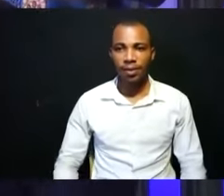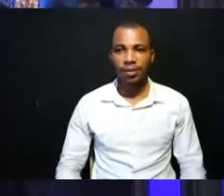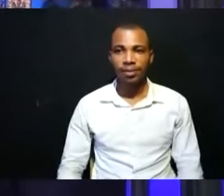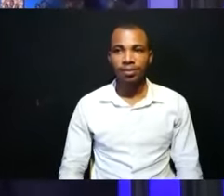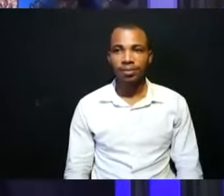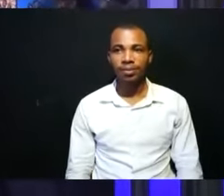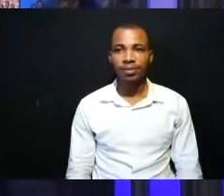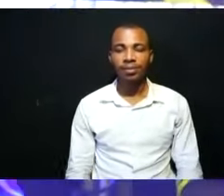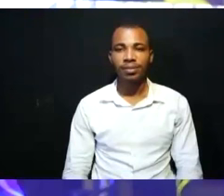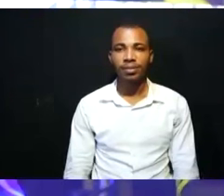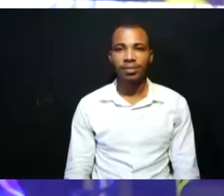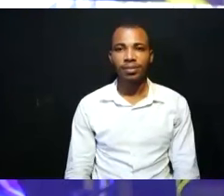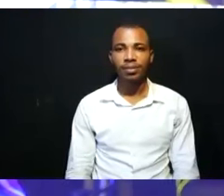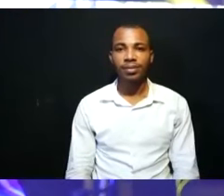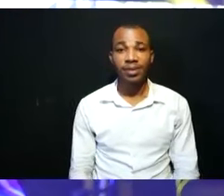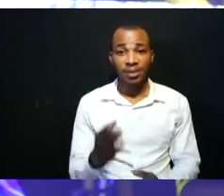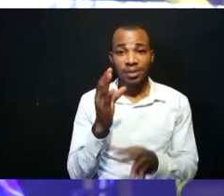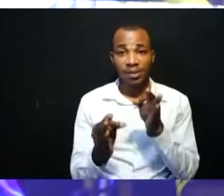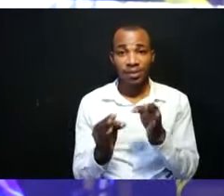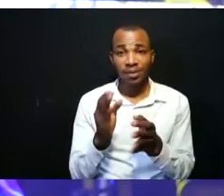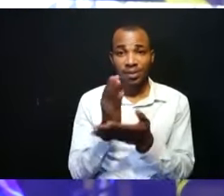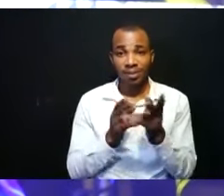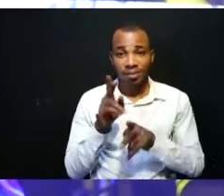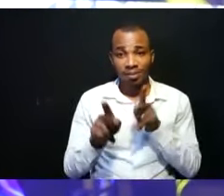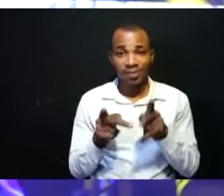Yeah, they will not sleep.